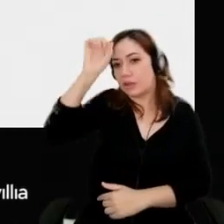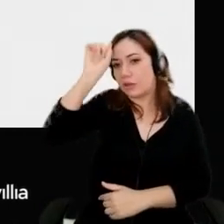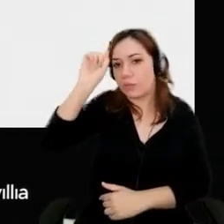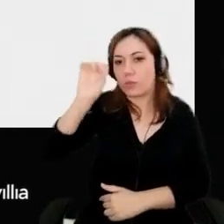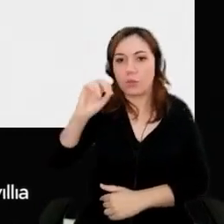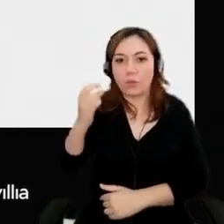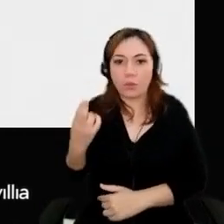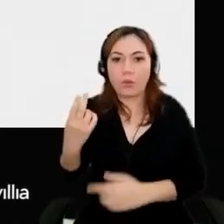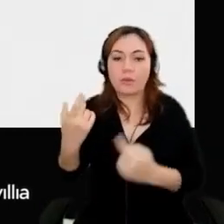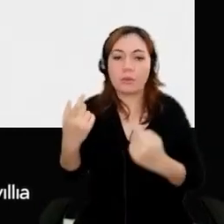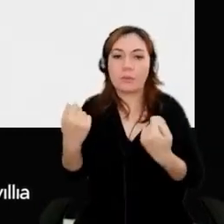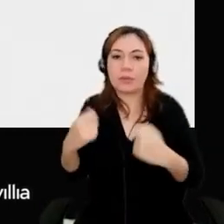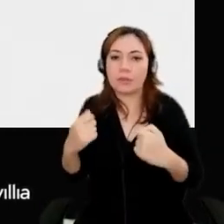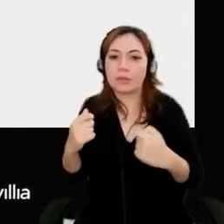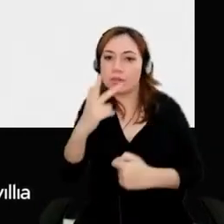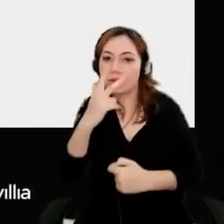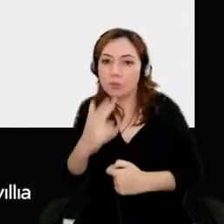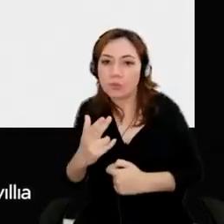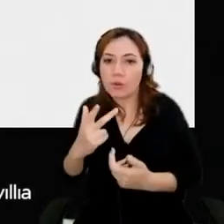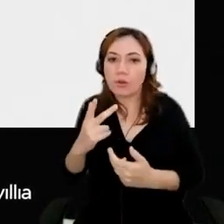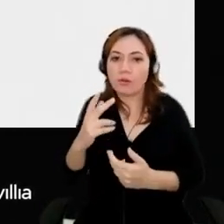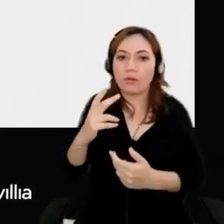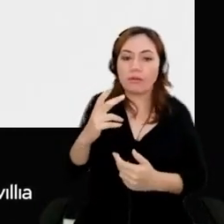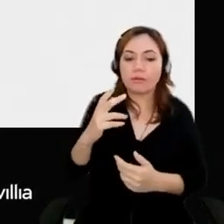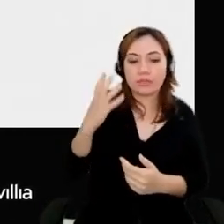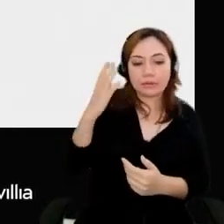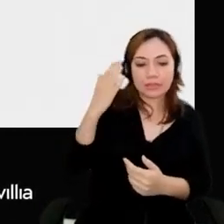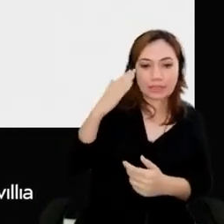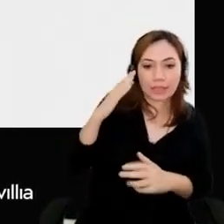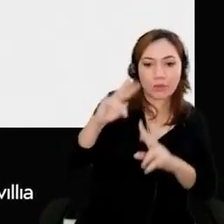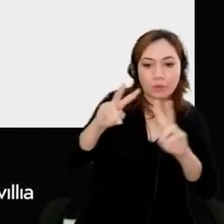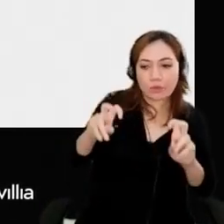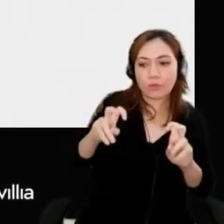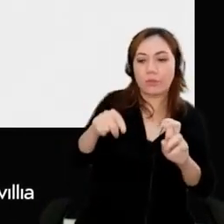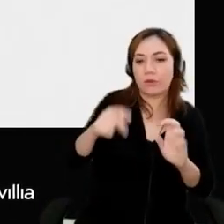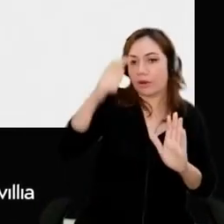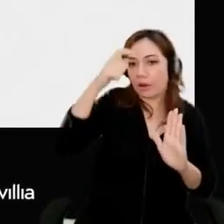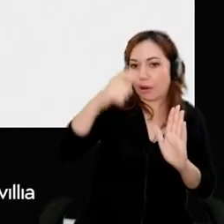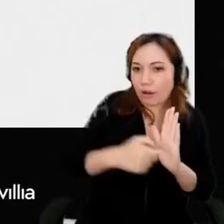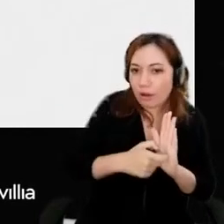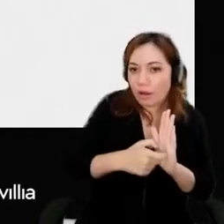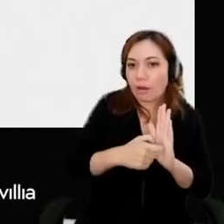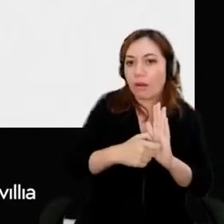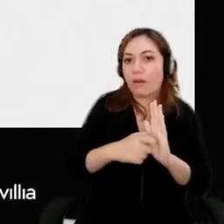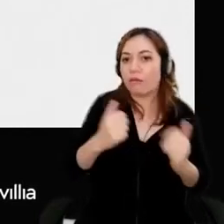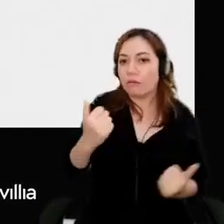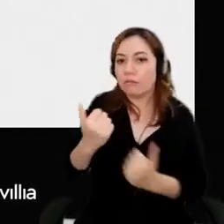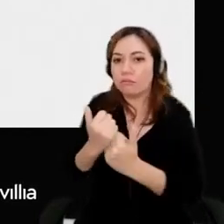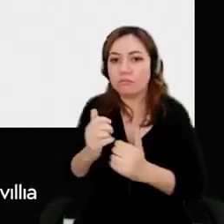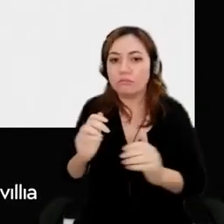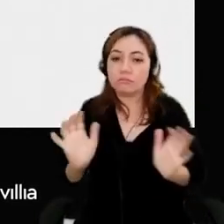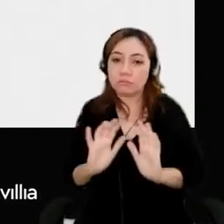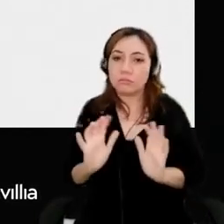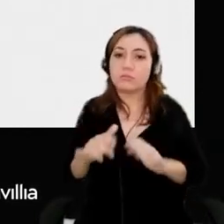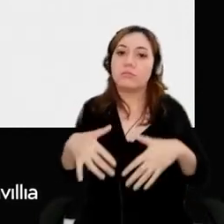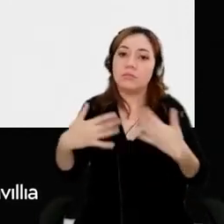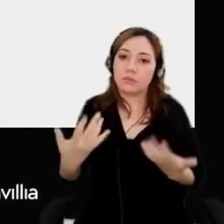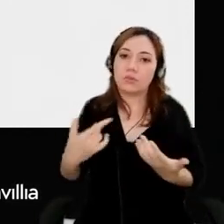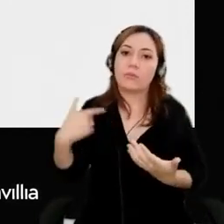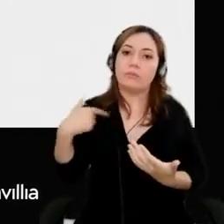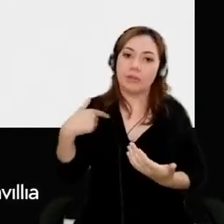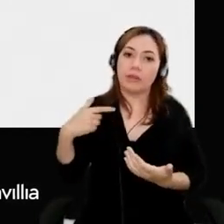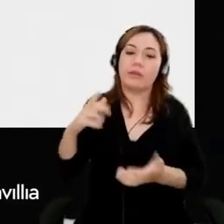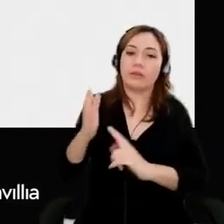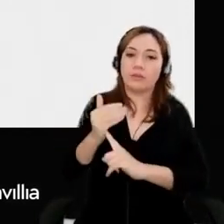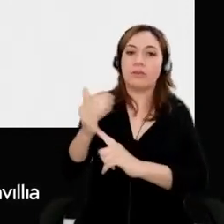empowered by AI, or using technology. And therefore, perhaps that technology will be an enabler, and then we are helping redesign some